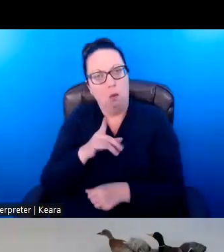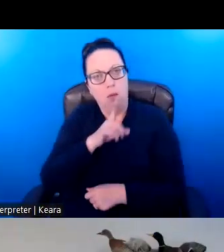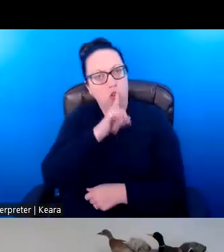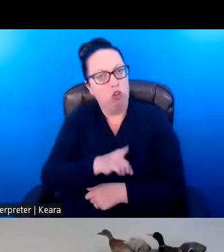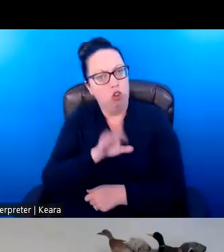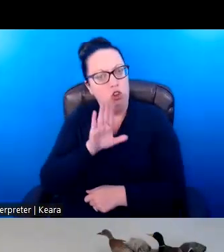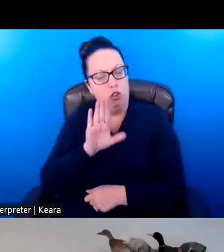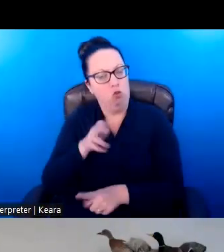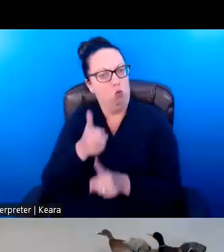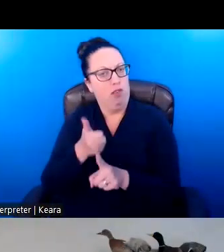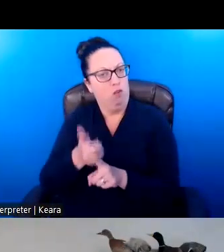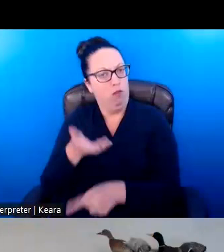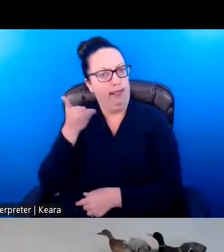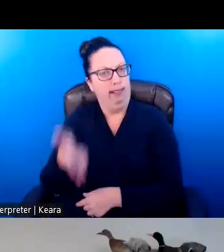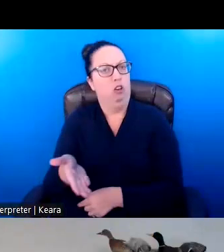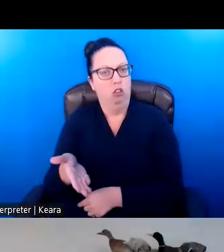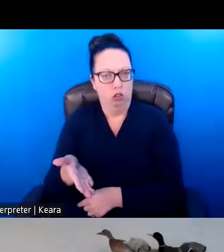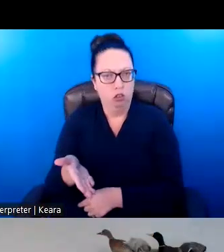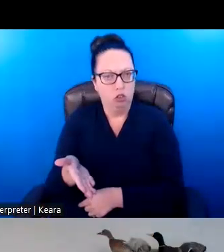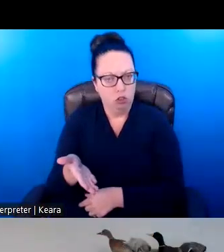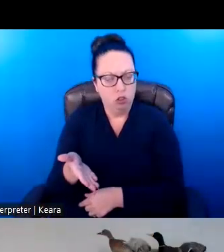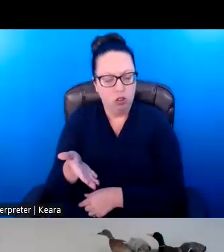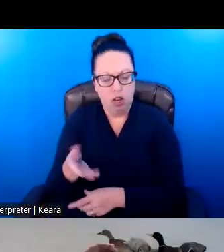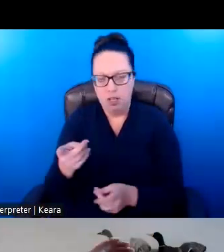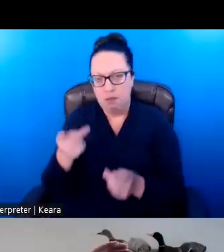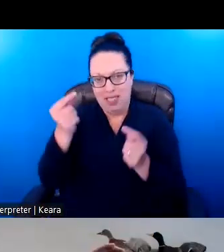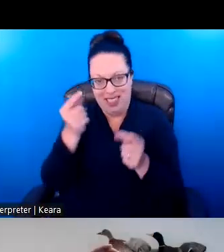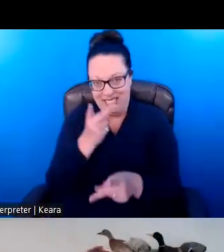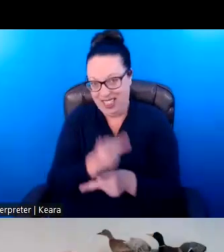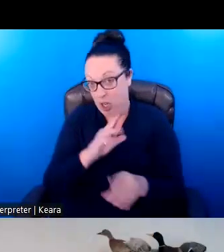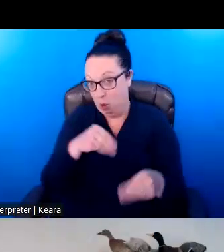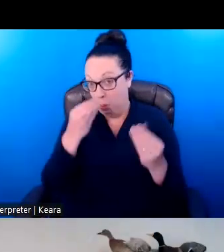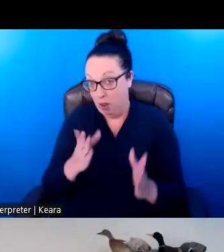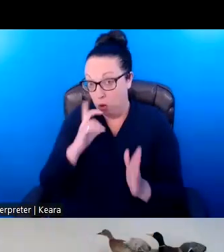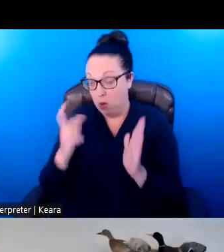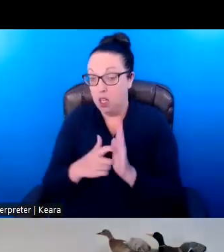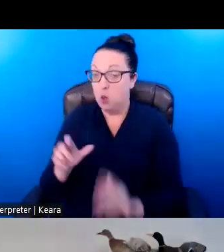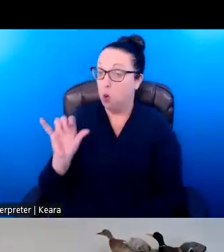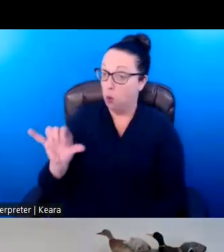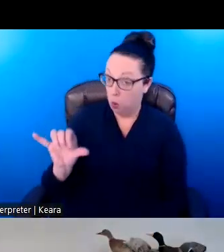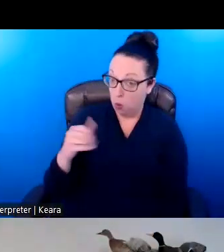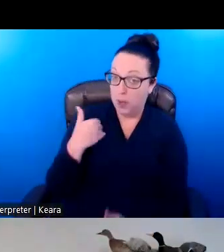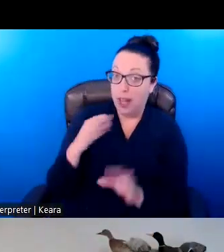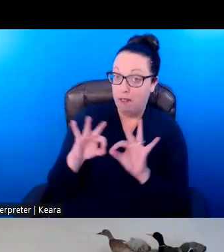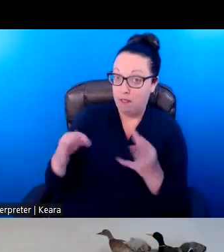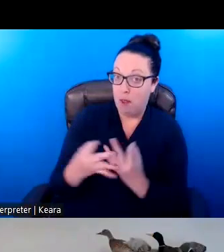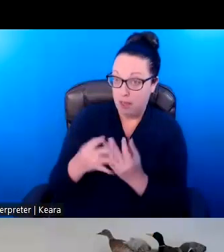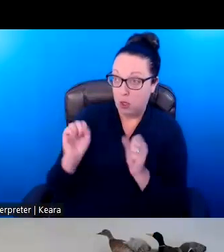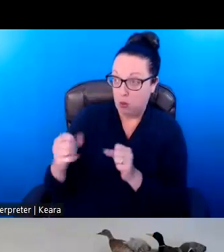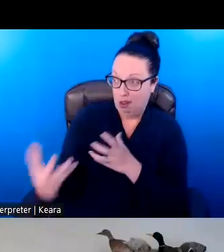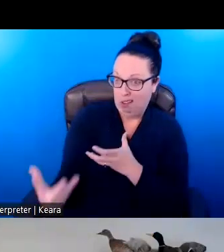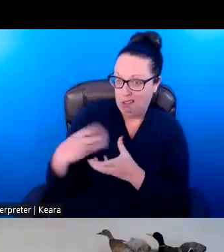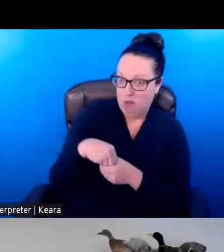presence is there, and that immediately the caregivers will start to recognize that, okay, there is a family here we can try to engage